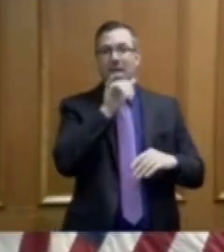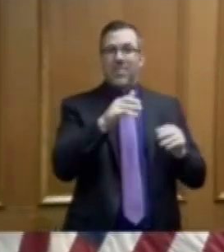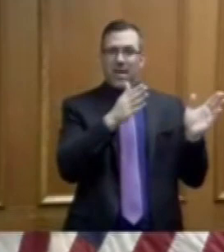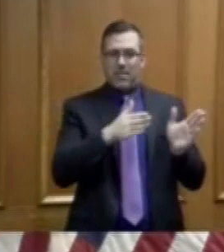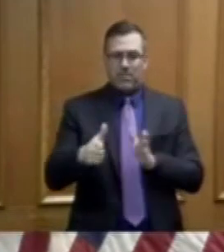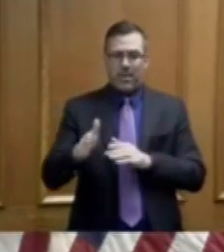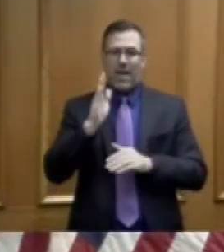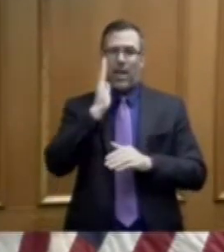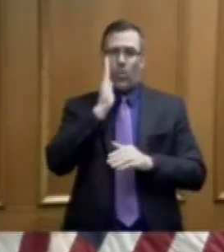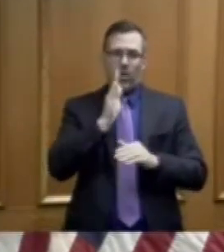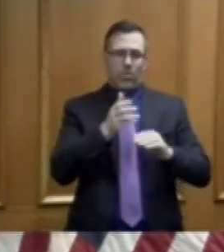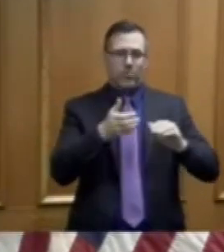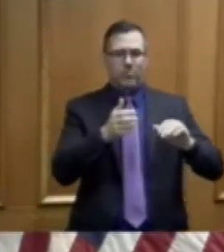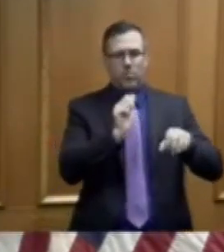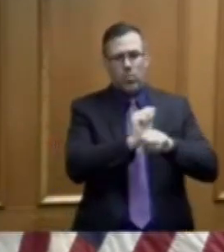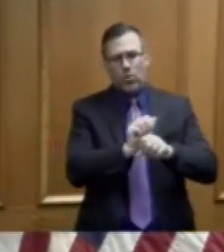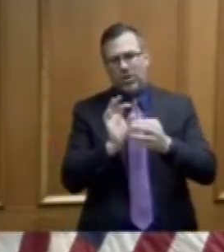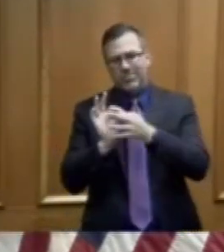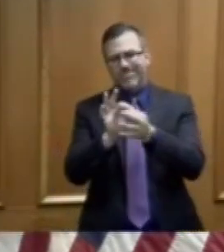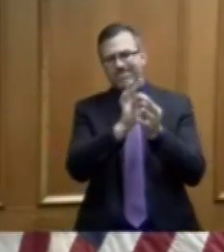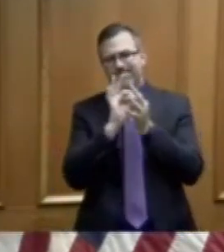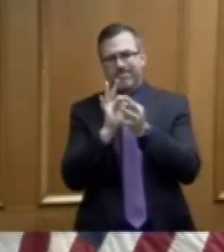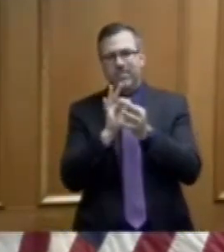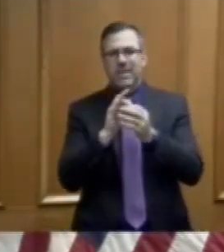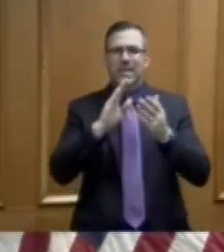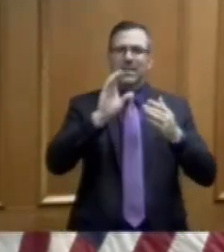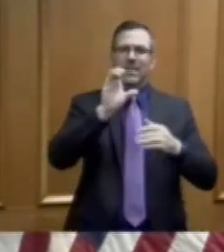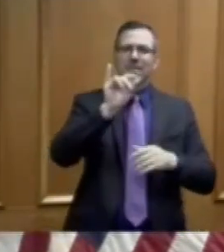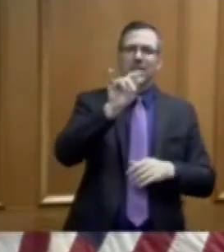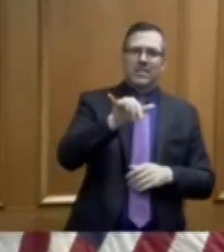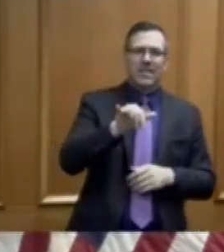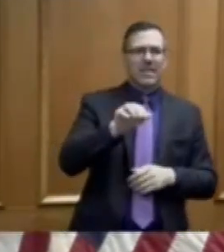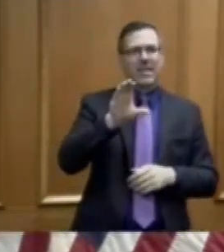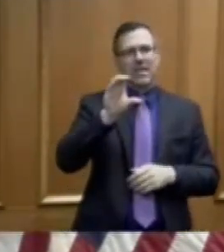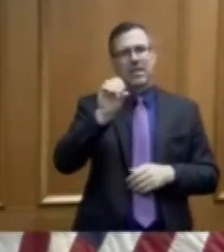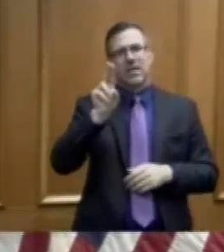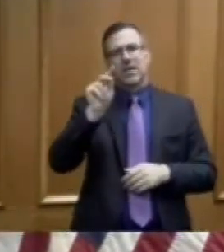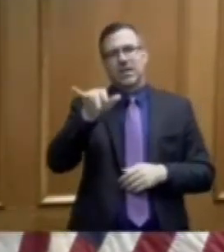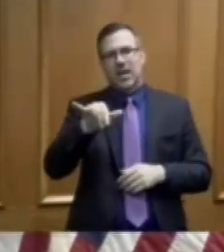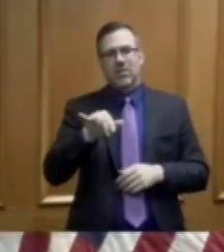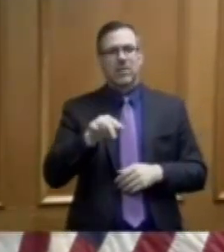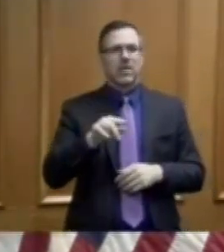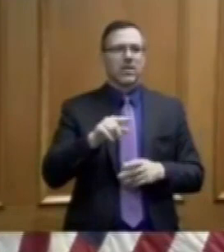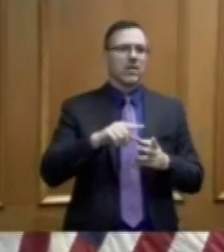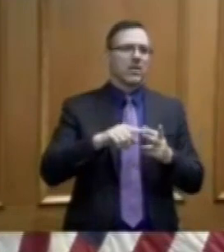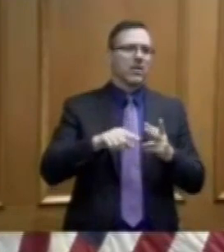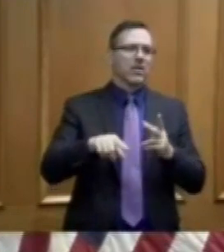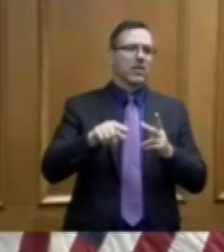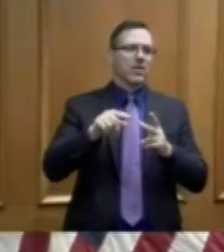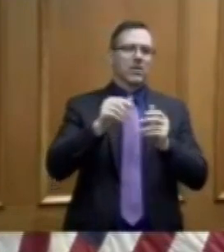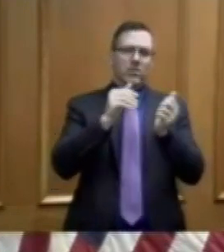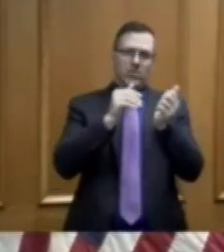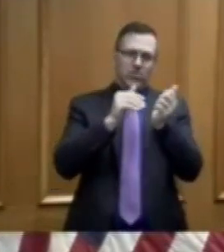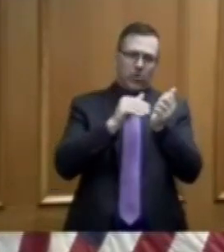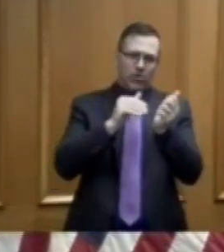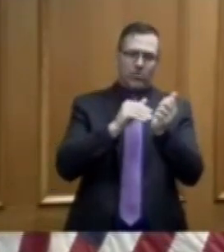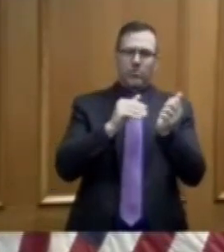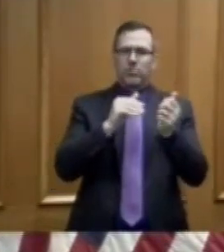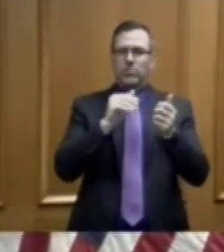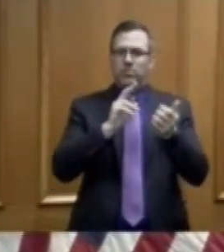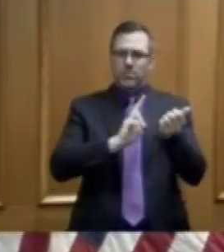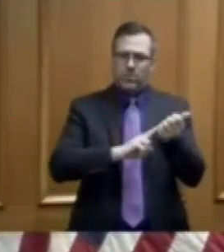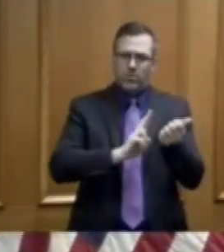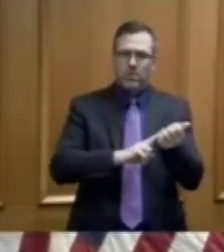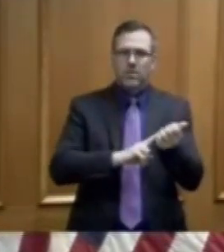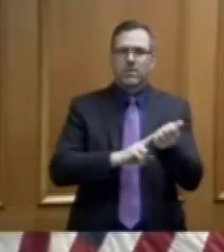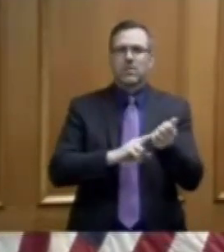cities, with counties, with the hospital associations, with private providers, and the state to bridge the gap